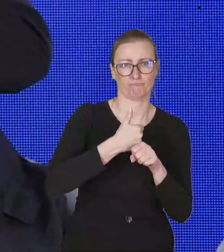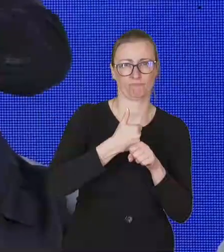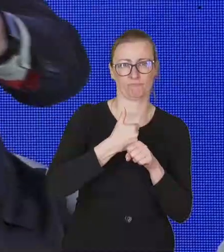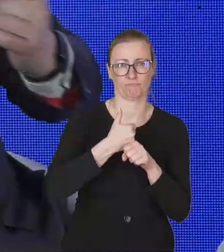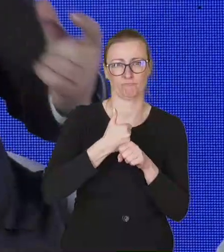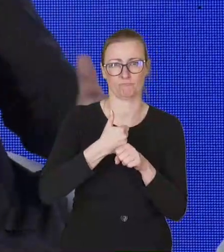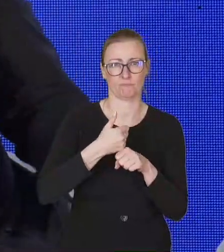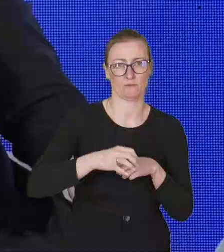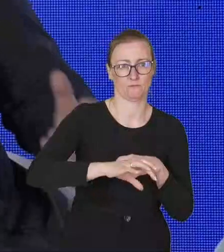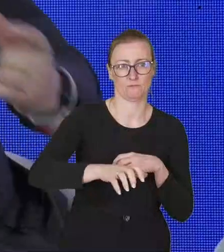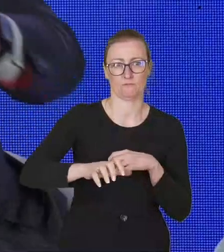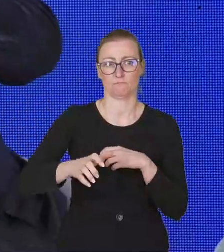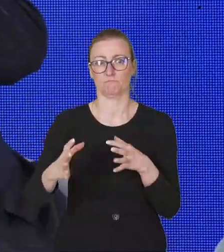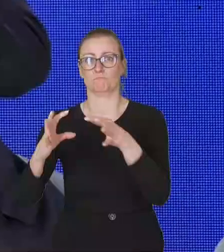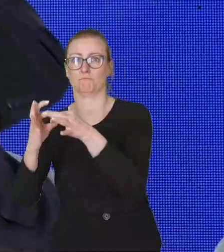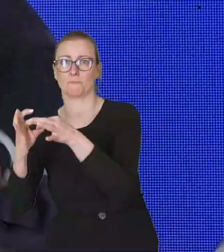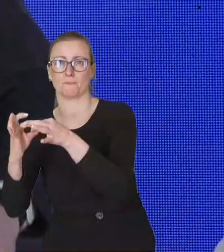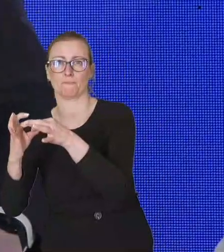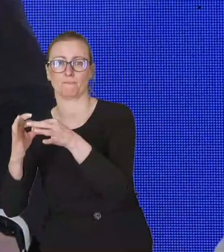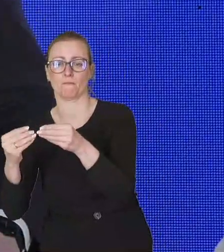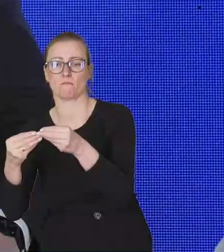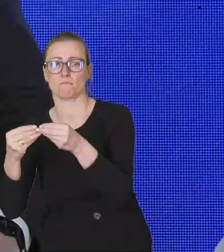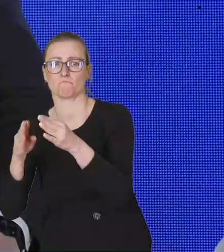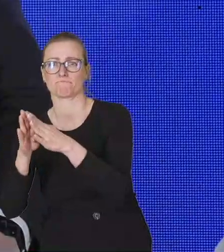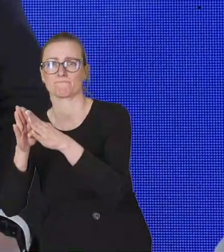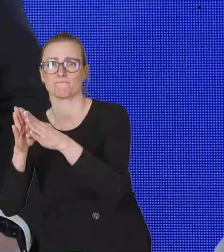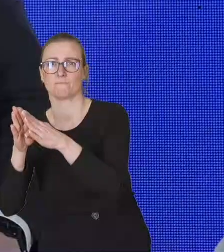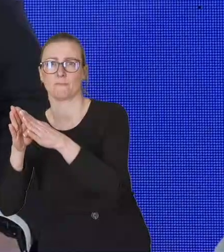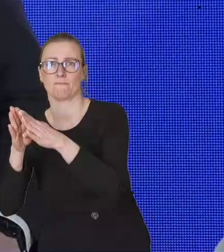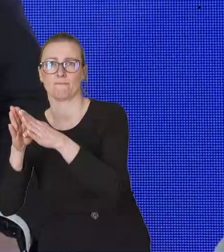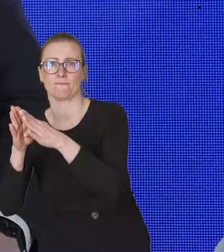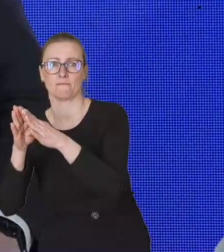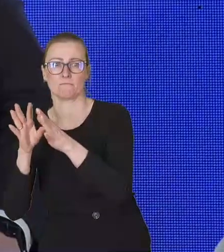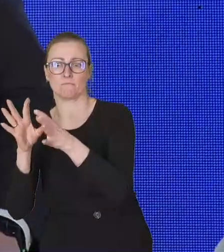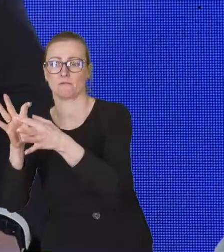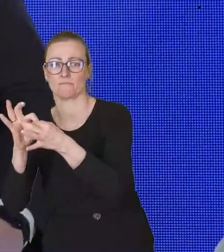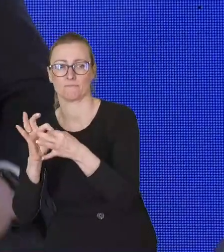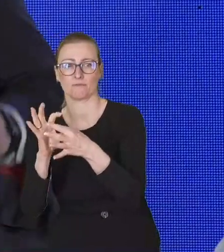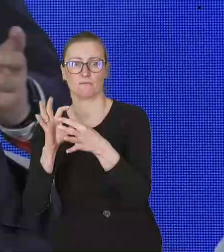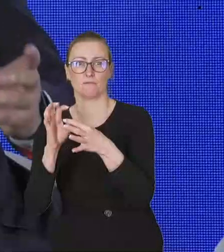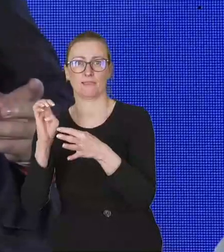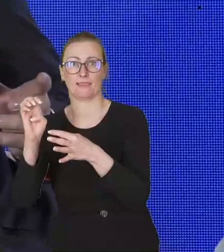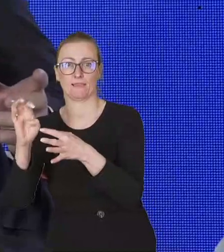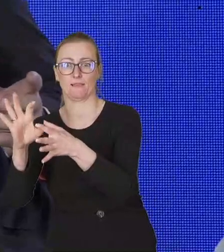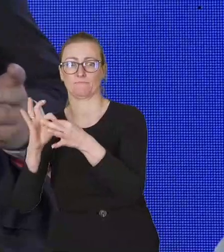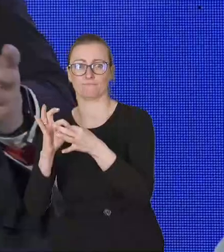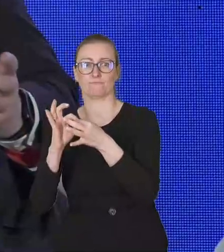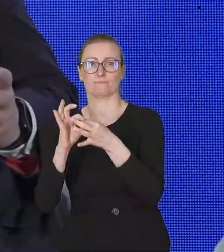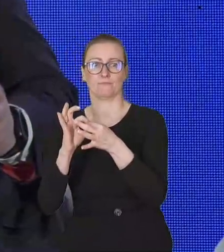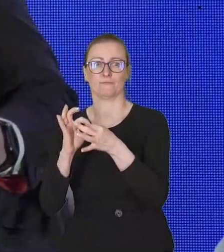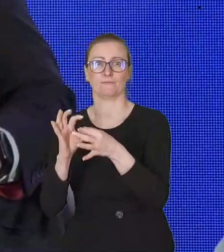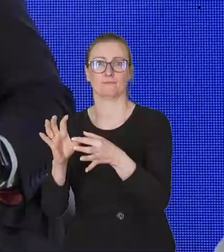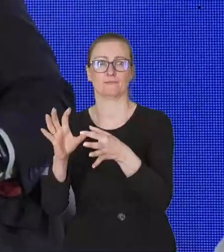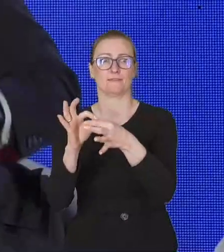are creating these kind of value chains across the EU, and these are small projects at